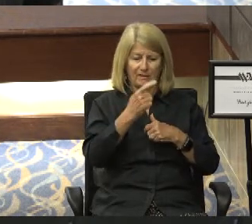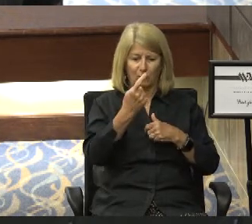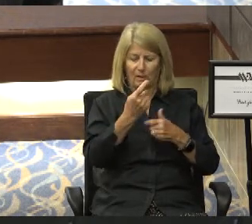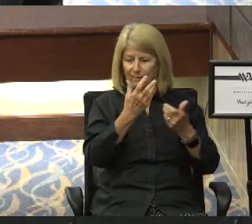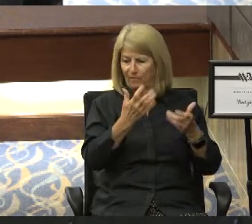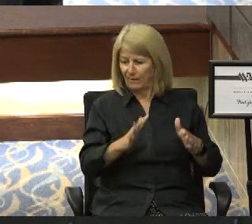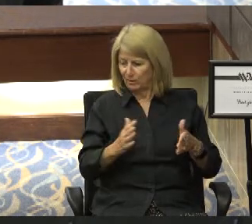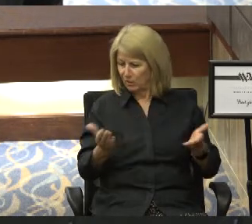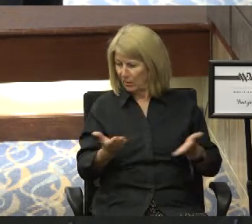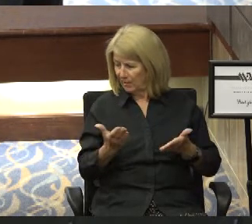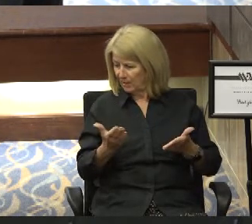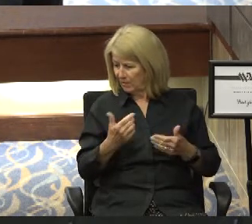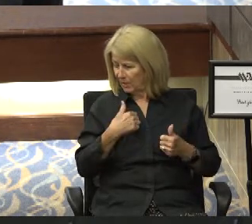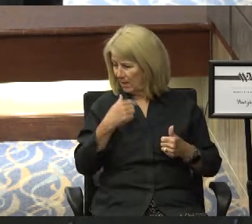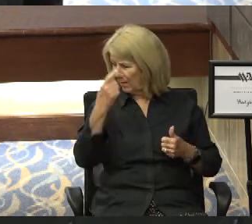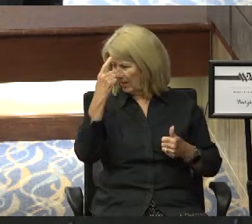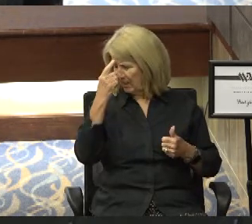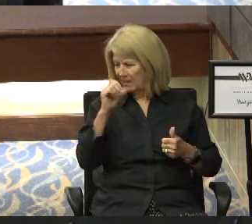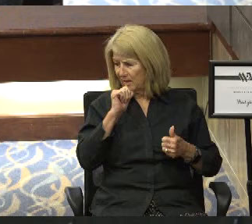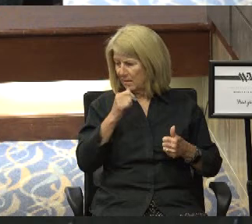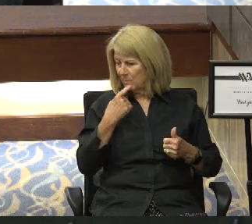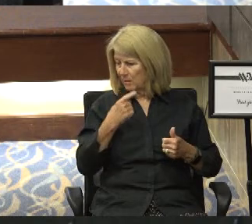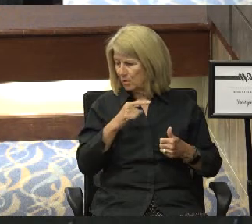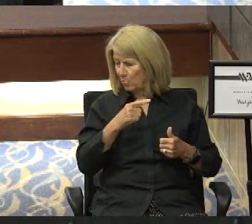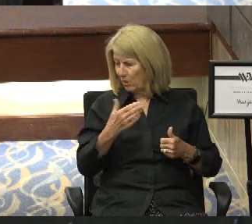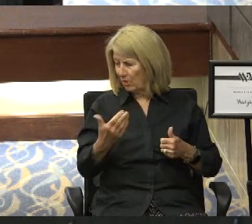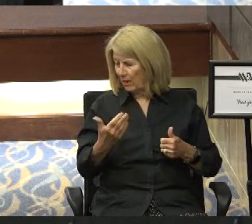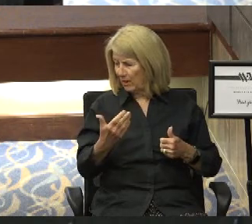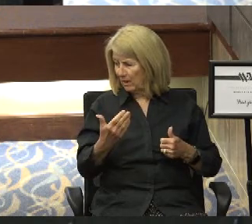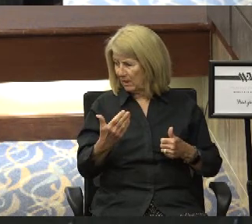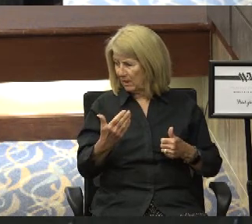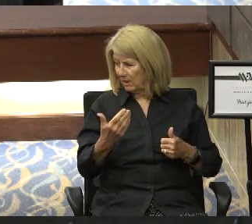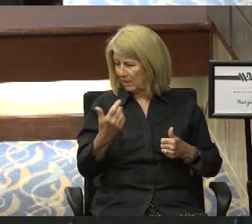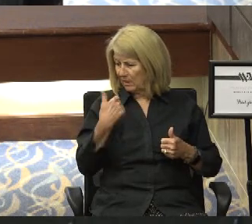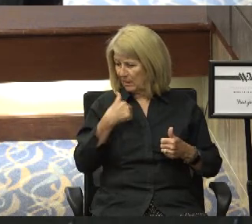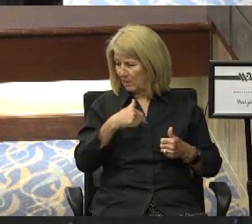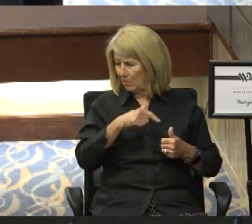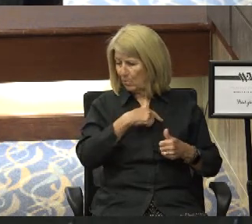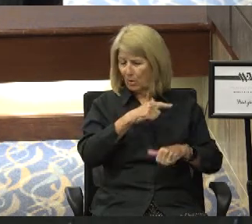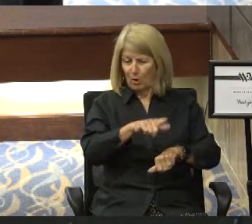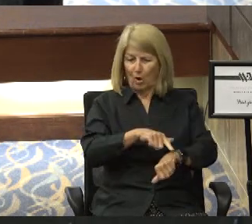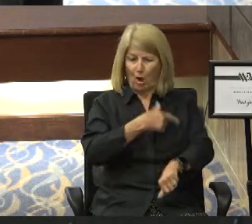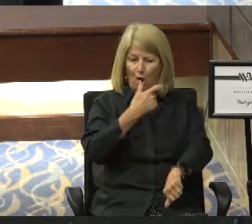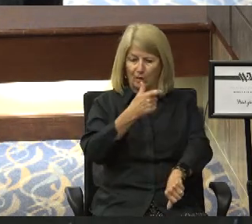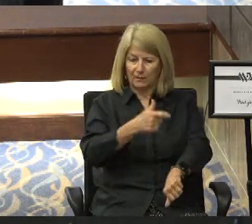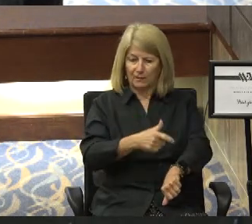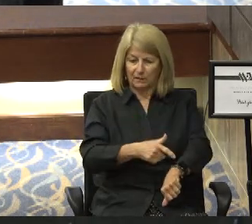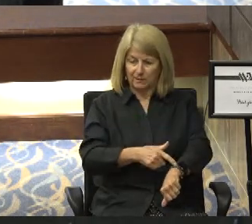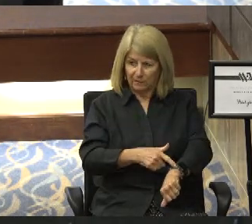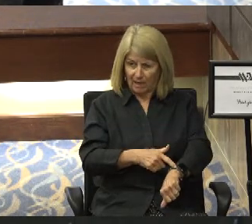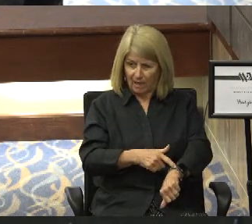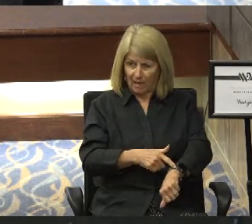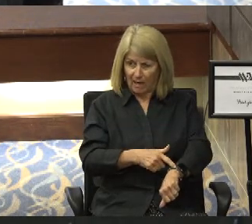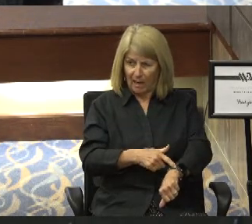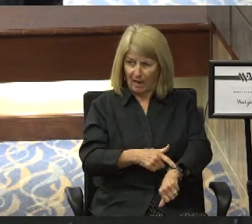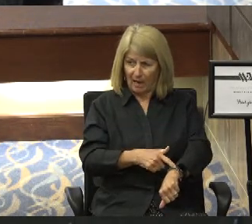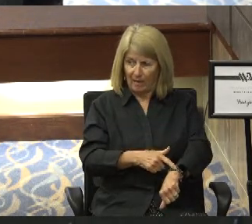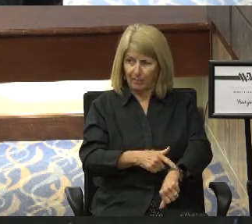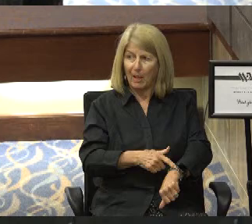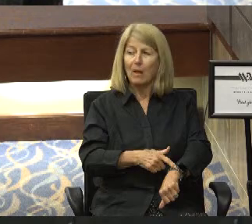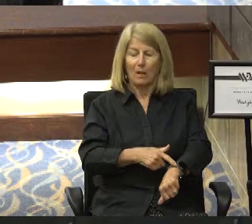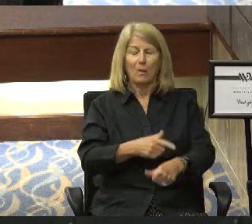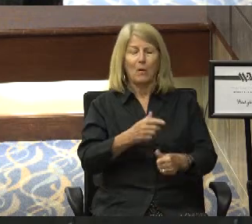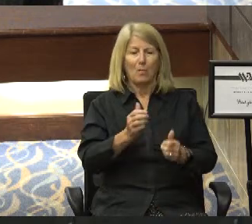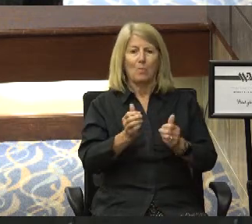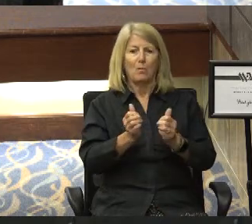you. Phil mentioned one thing, and Paul underscored it. You know, we're long-term residents here with you. Obviously, we're in this for the long haul with you